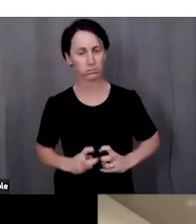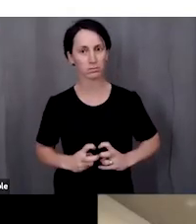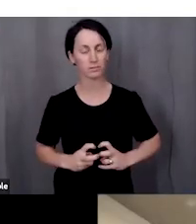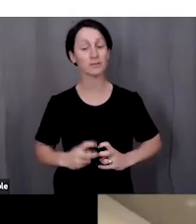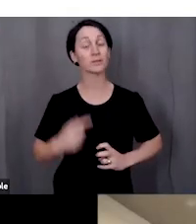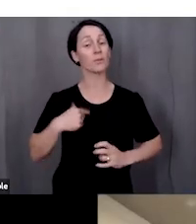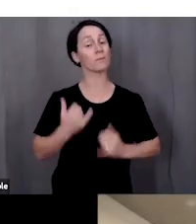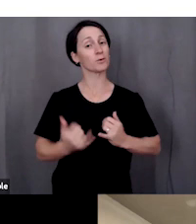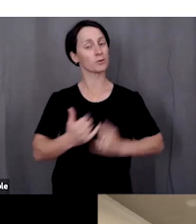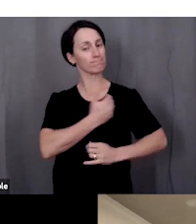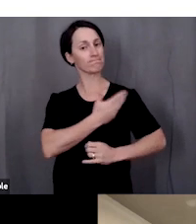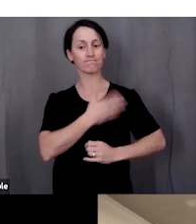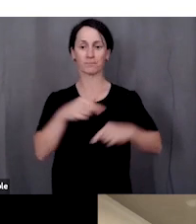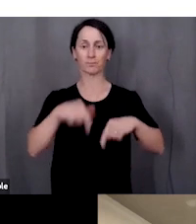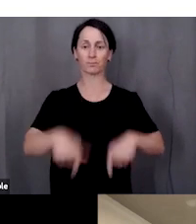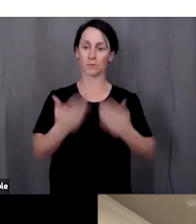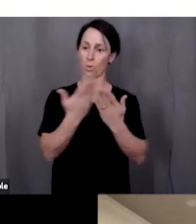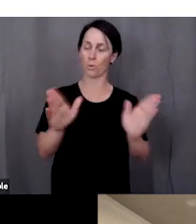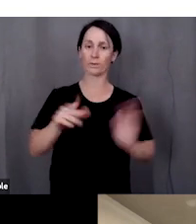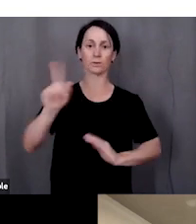here to open this webinar.